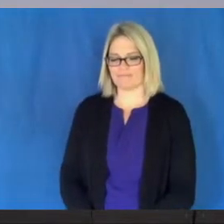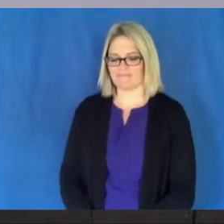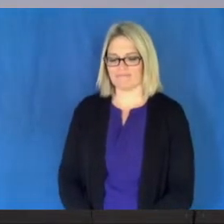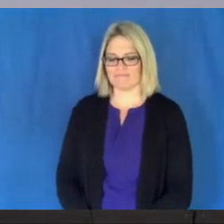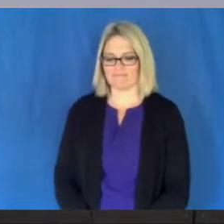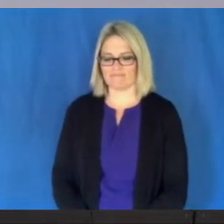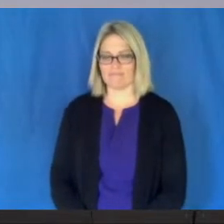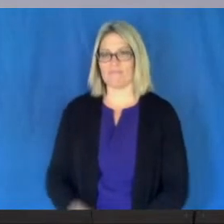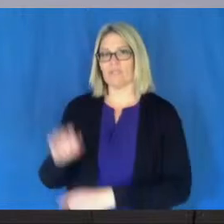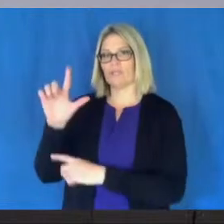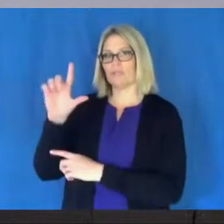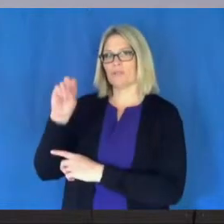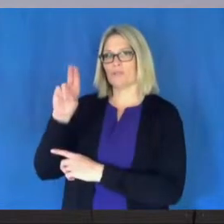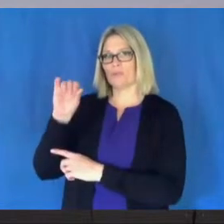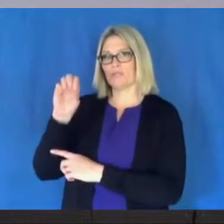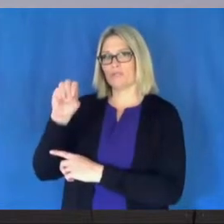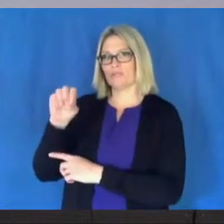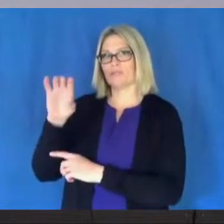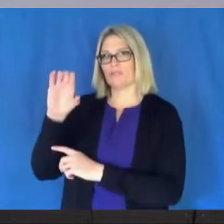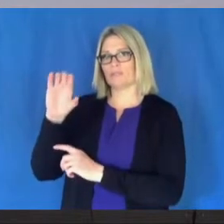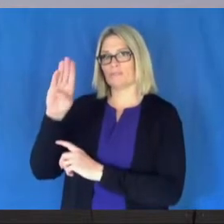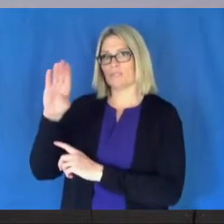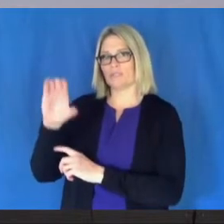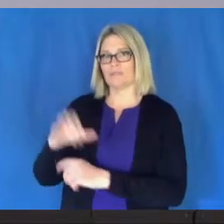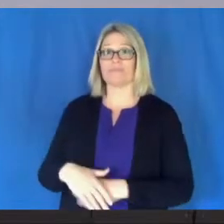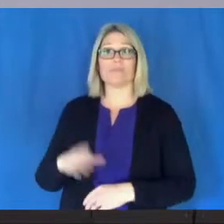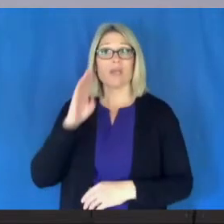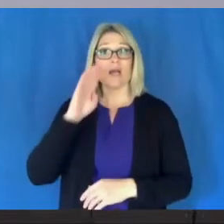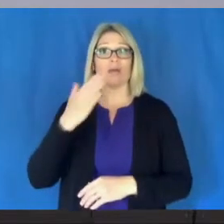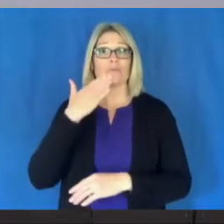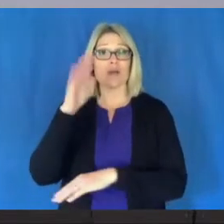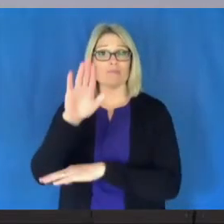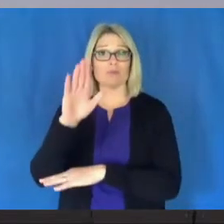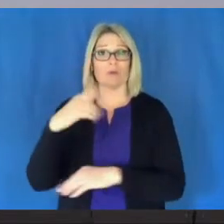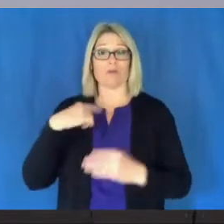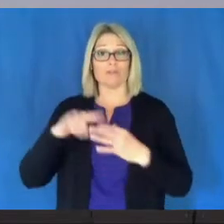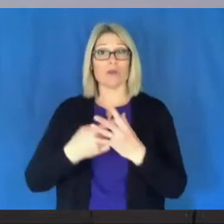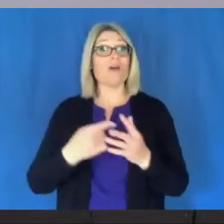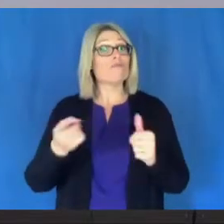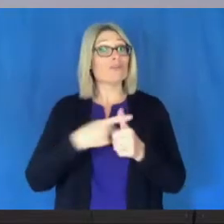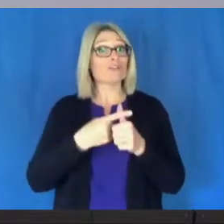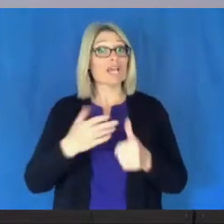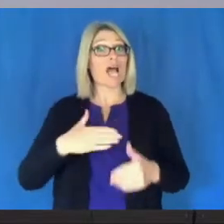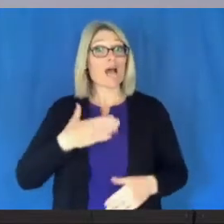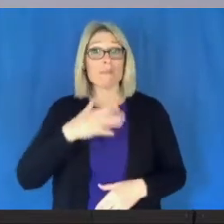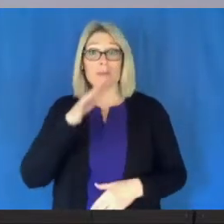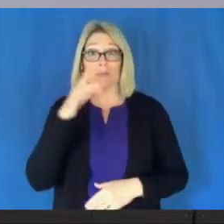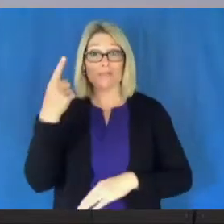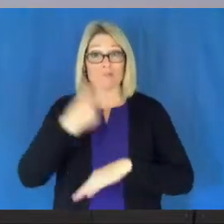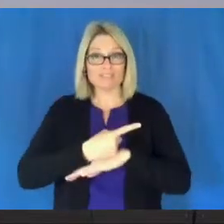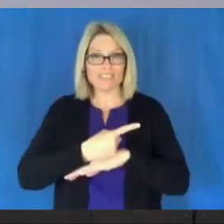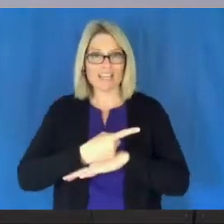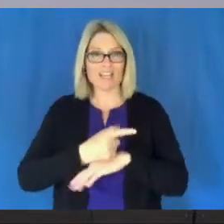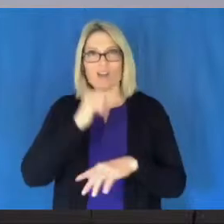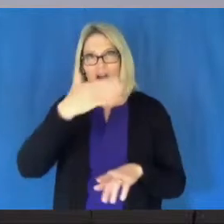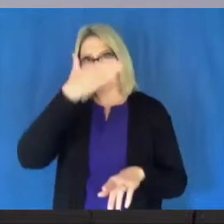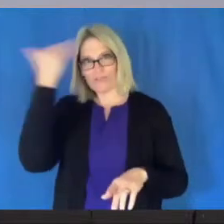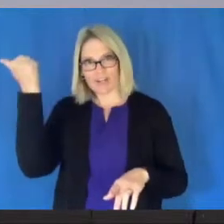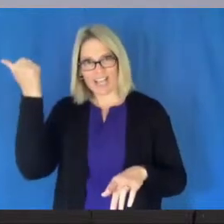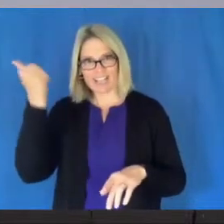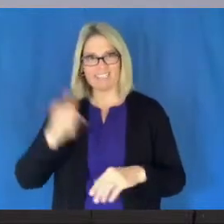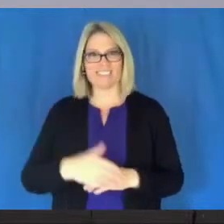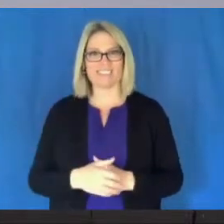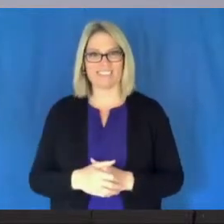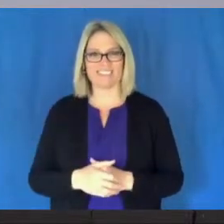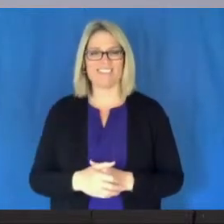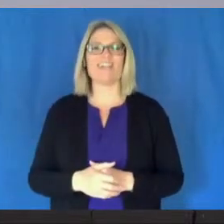Louise Martin, CBC. Hi, good afternoon. I'll start with Happy Mother's Day so I don't forget after I ask my question.